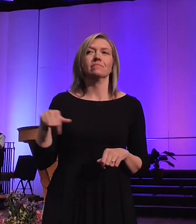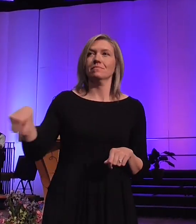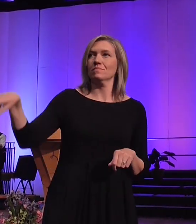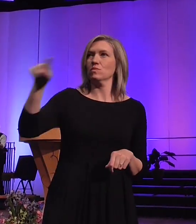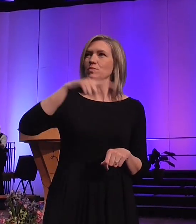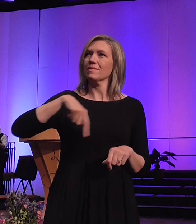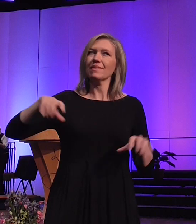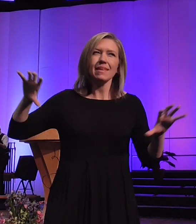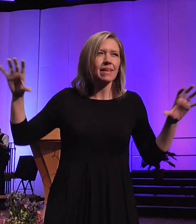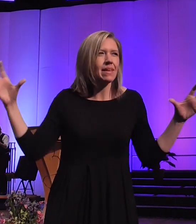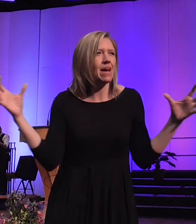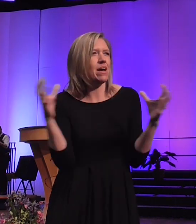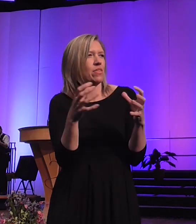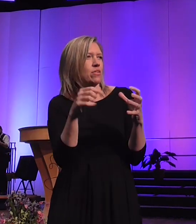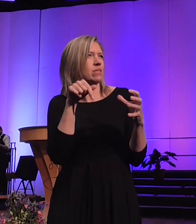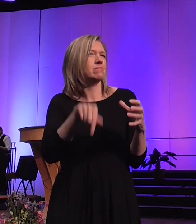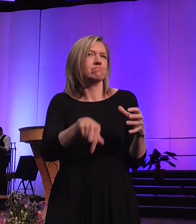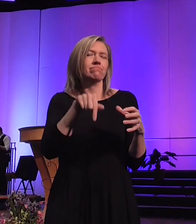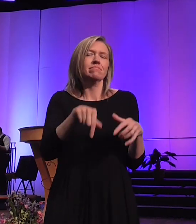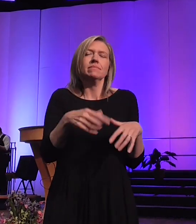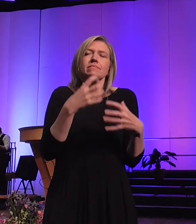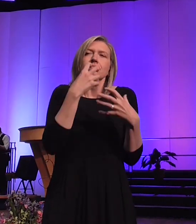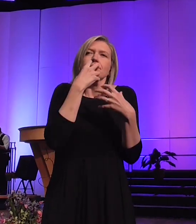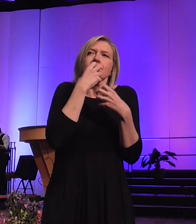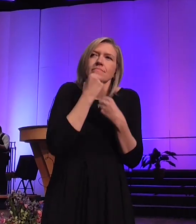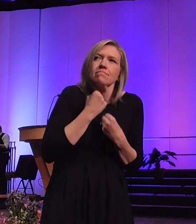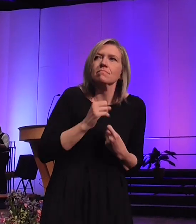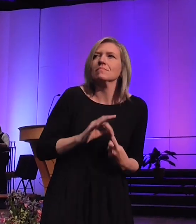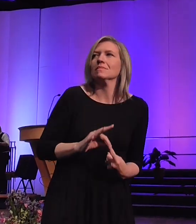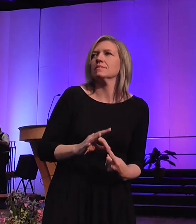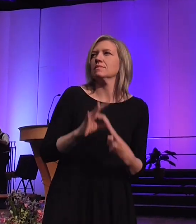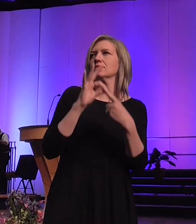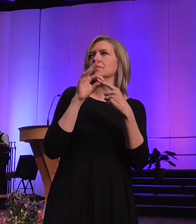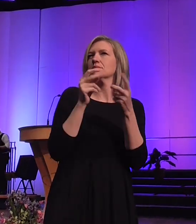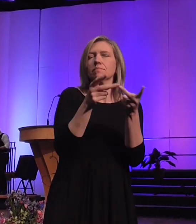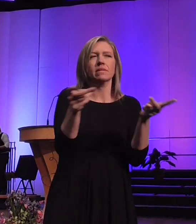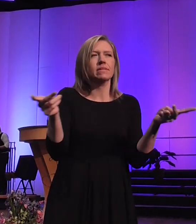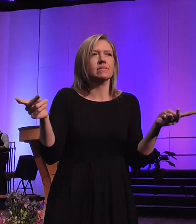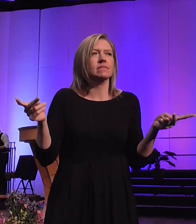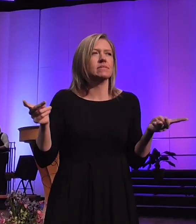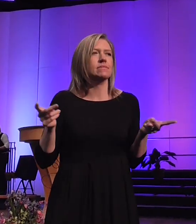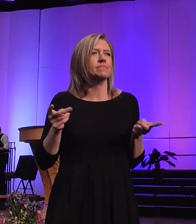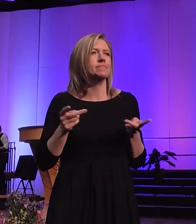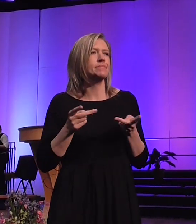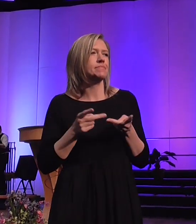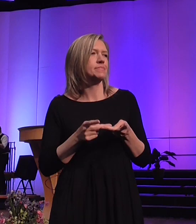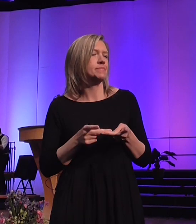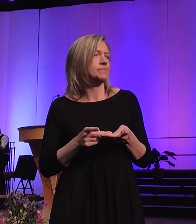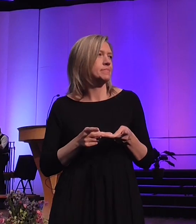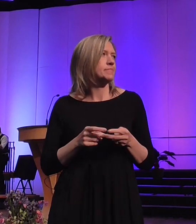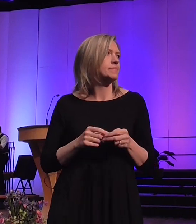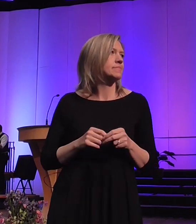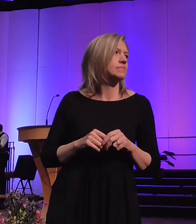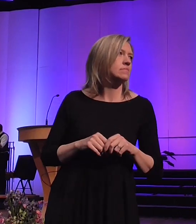as we gather in this sacred space.